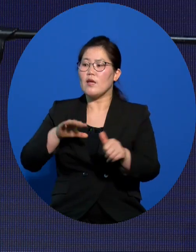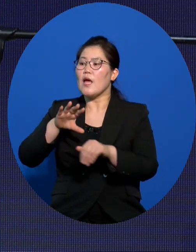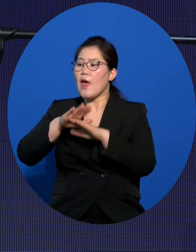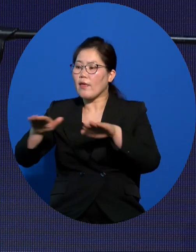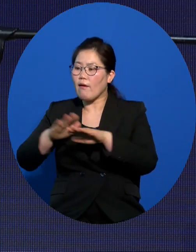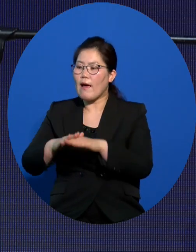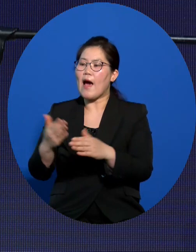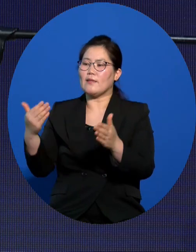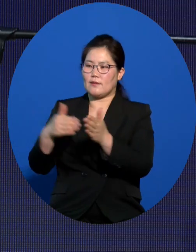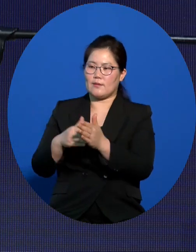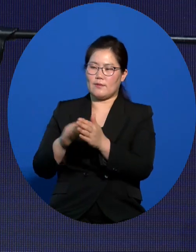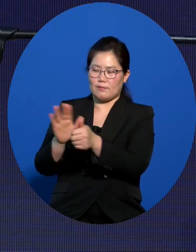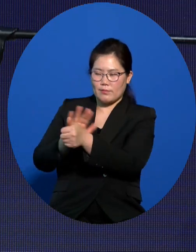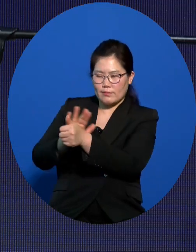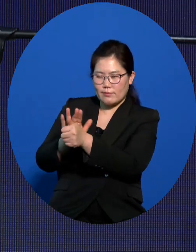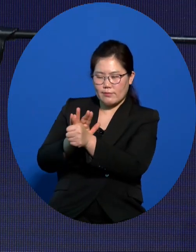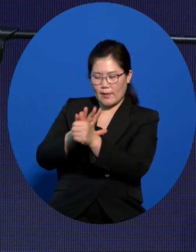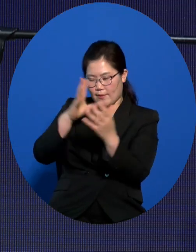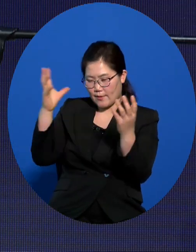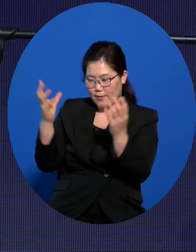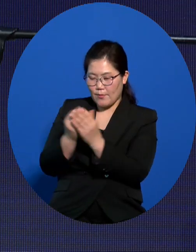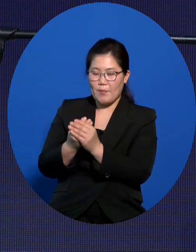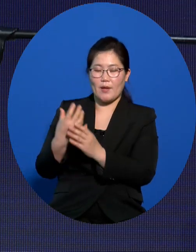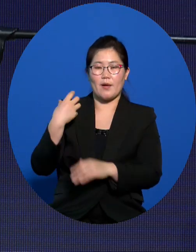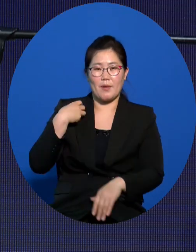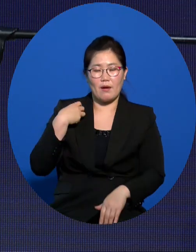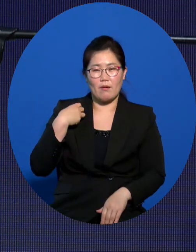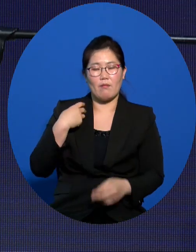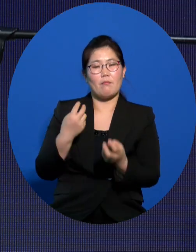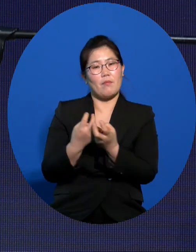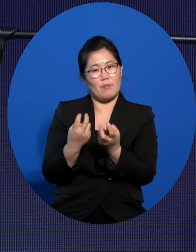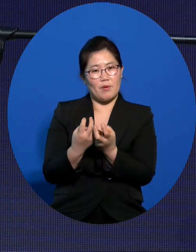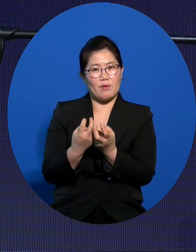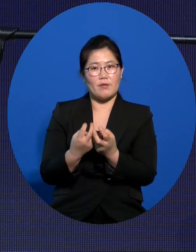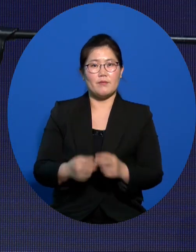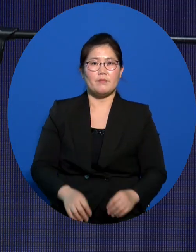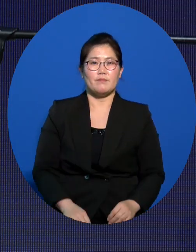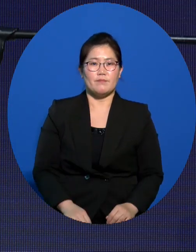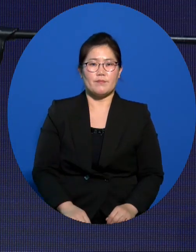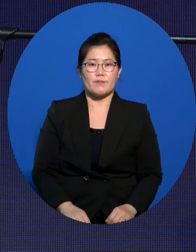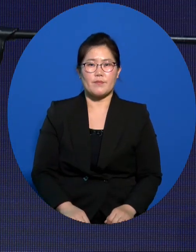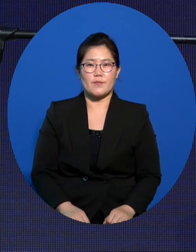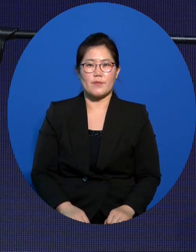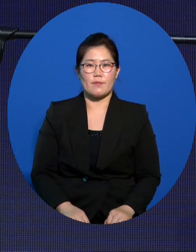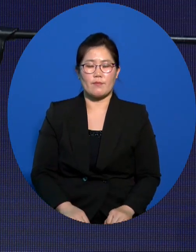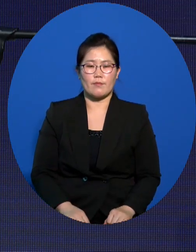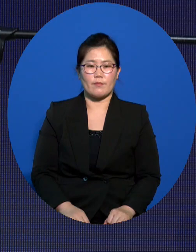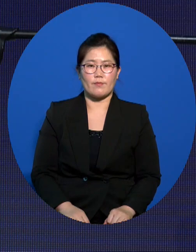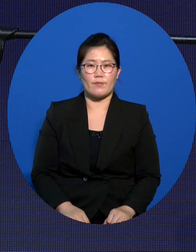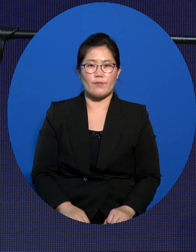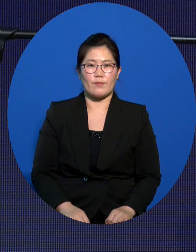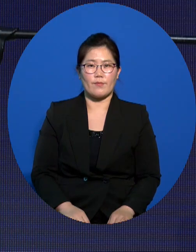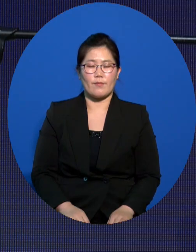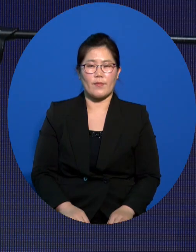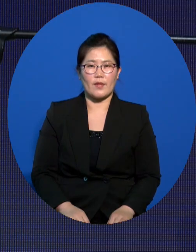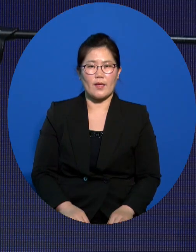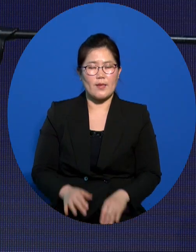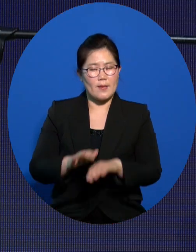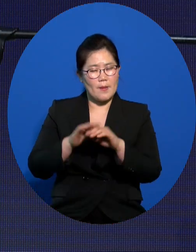And by doing so, I think that we can provide improved services to the persons with